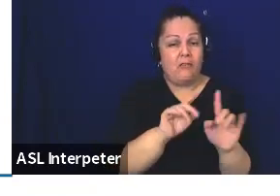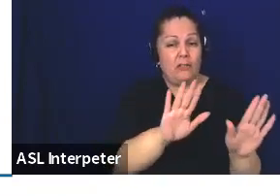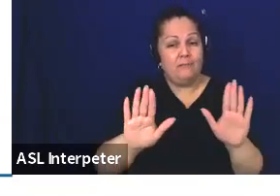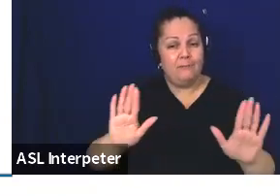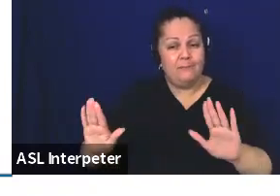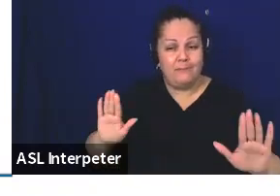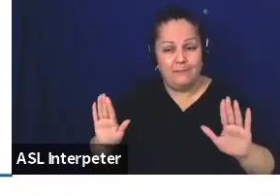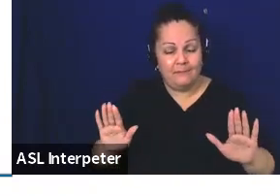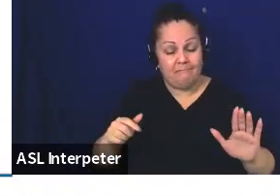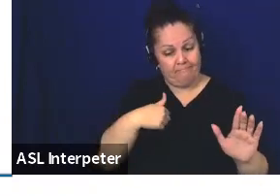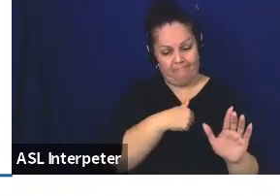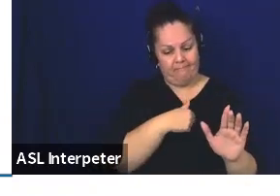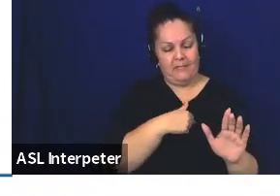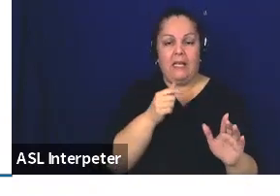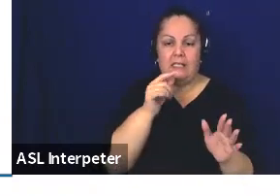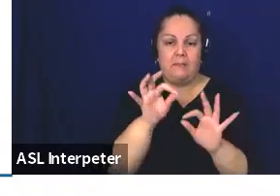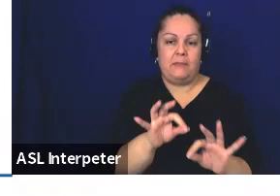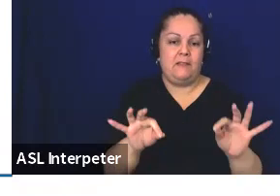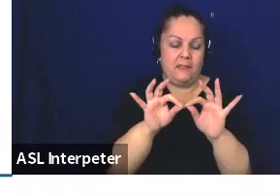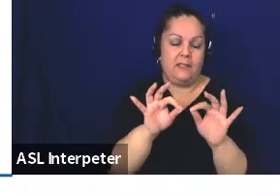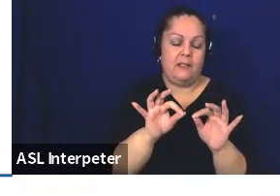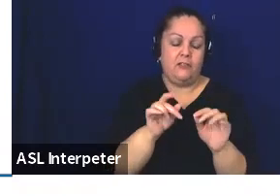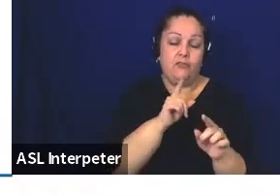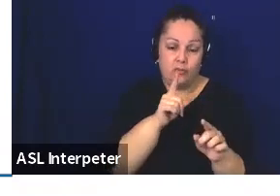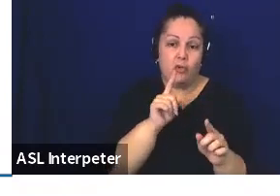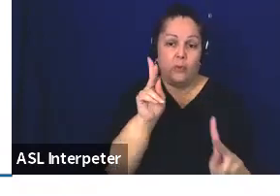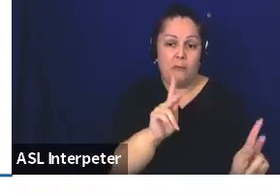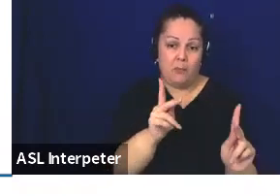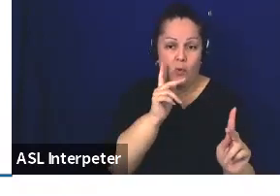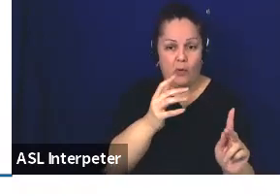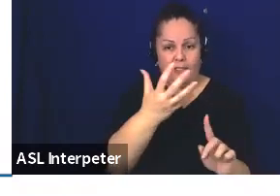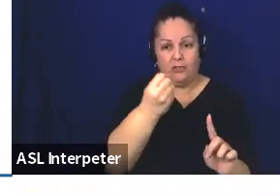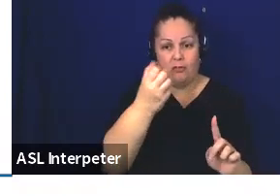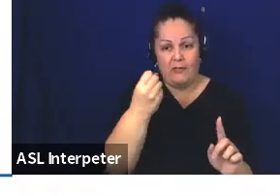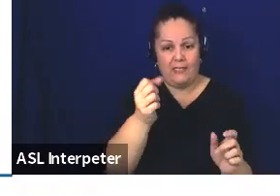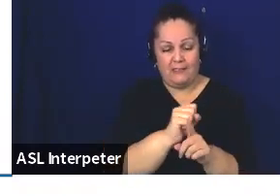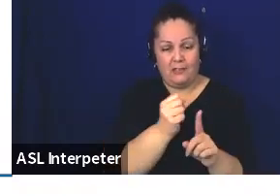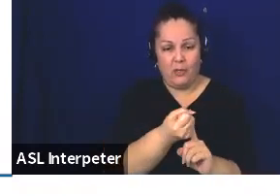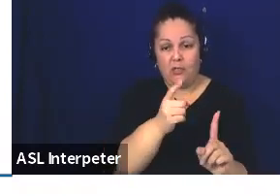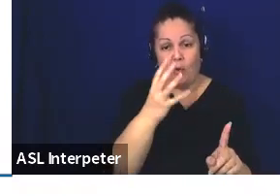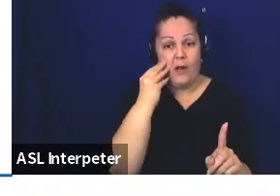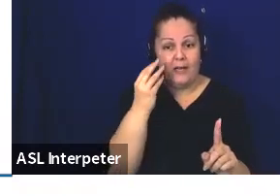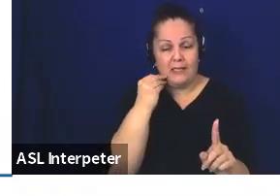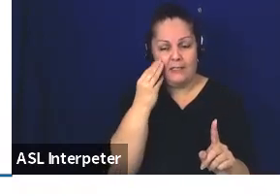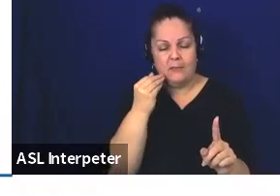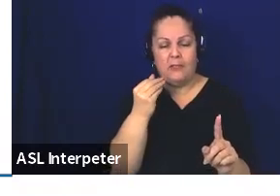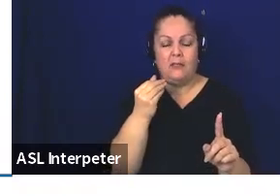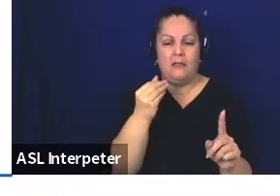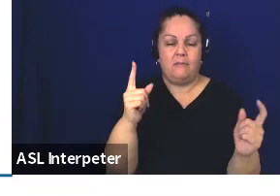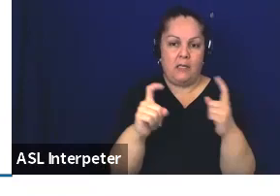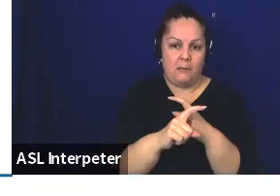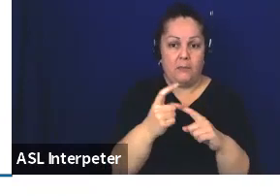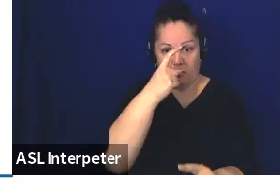everyone, and this is particularly true for individuals who are in trafficking situations or who have experienced any sort of complex